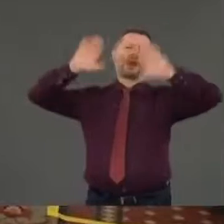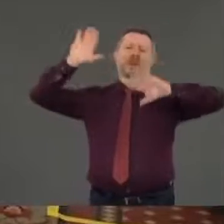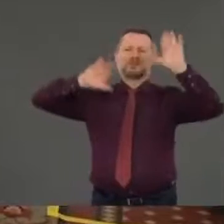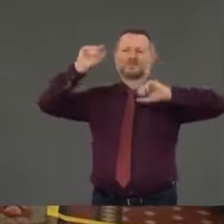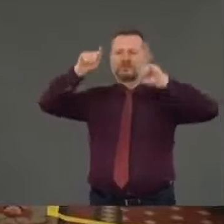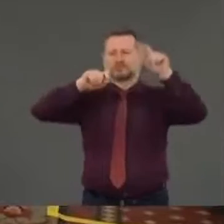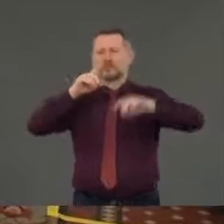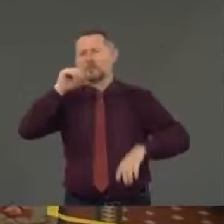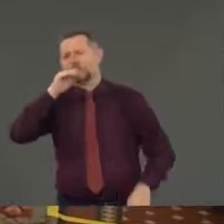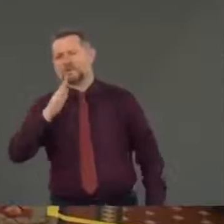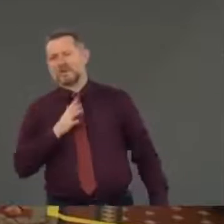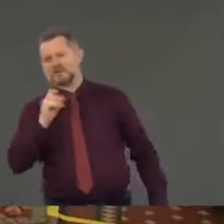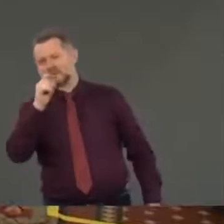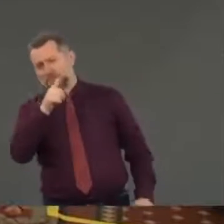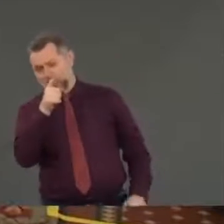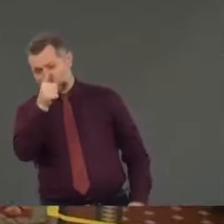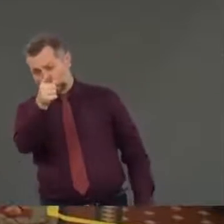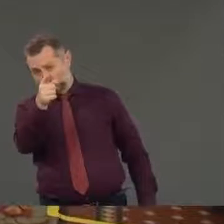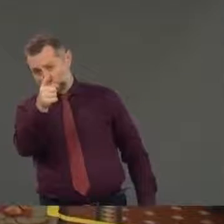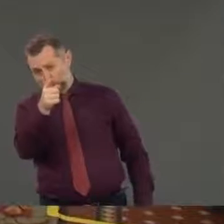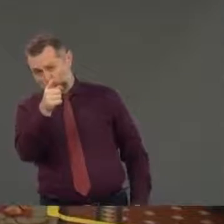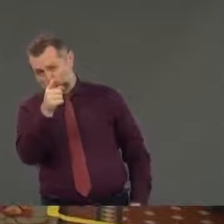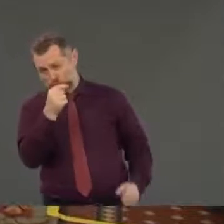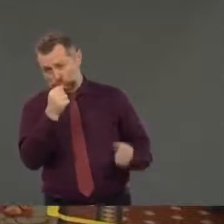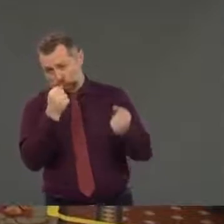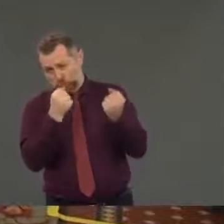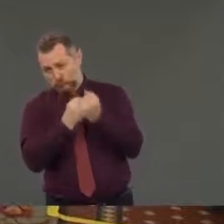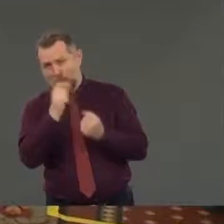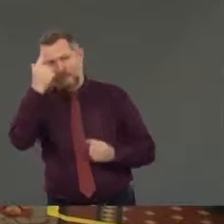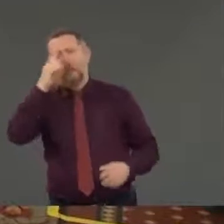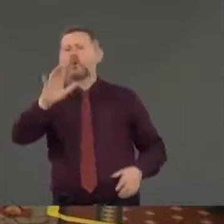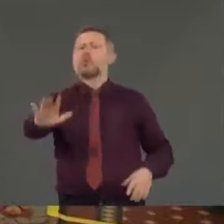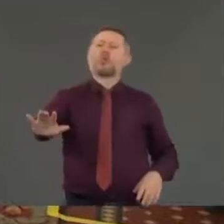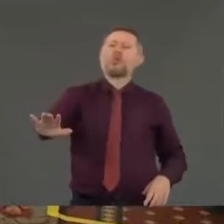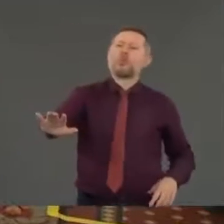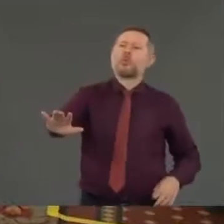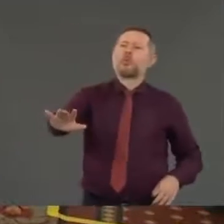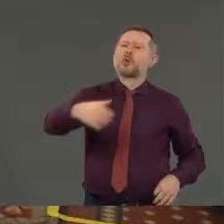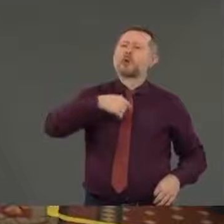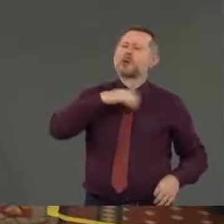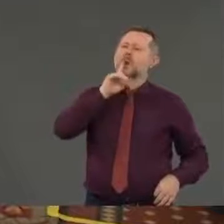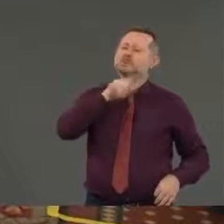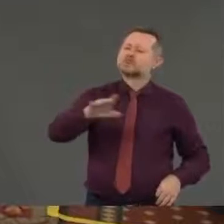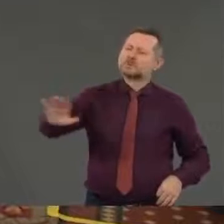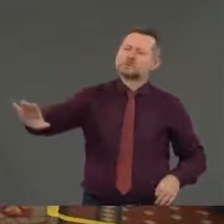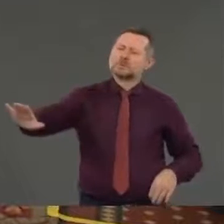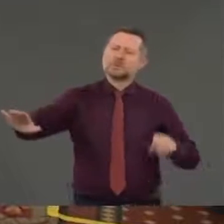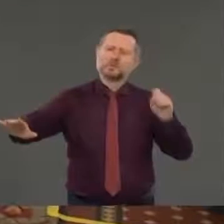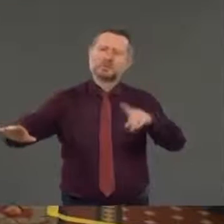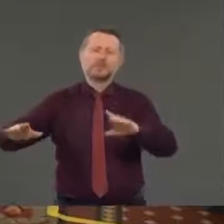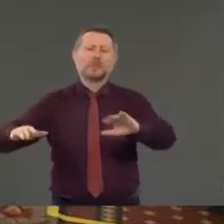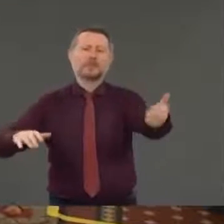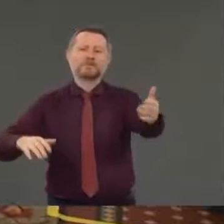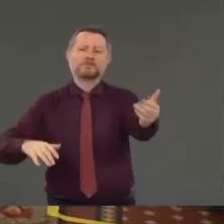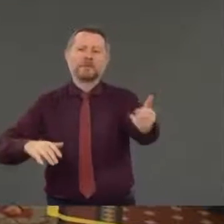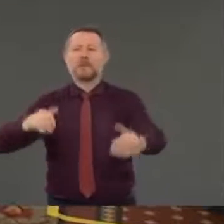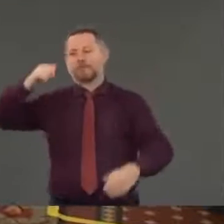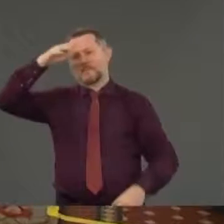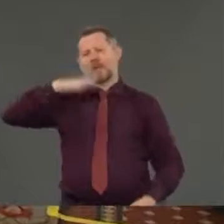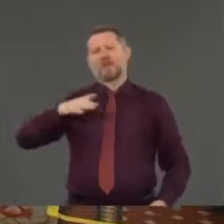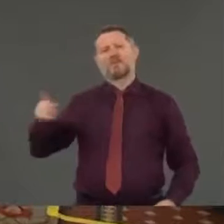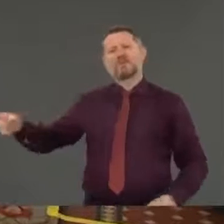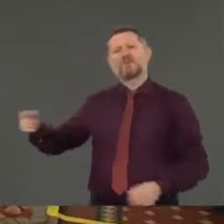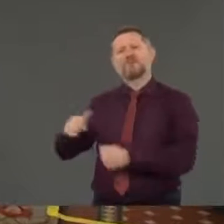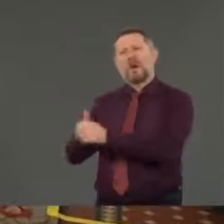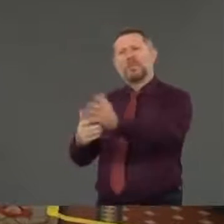Are you supporting, do you think that there should be protections for elderly workers? Can I just answer this question? Yeah, go ahead. If she's got a follow-up, she can go. Well, I